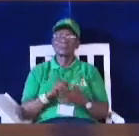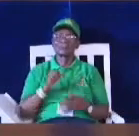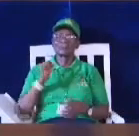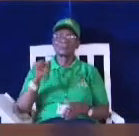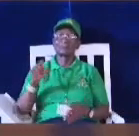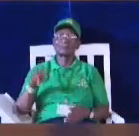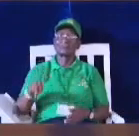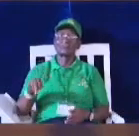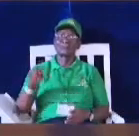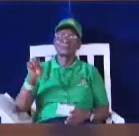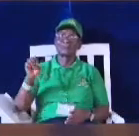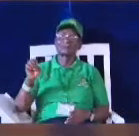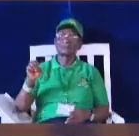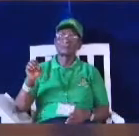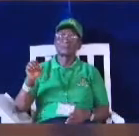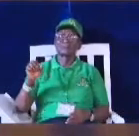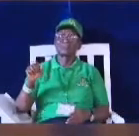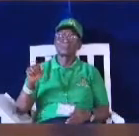You know the name they call him?